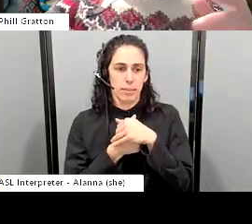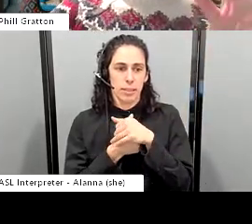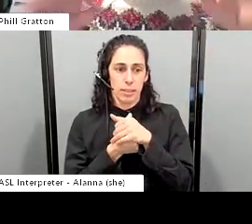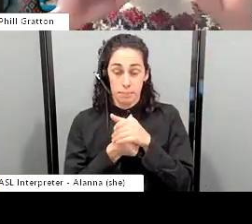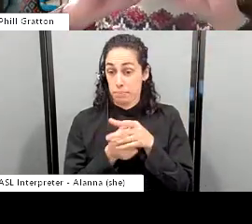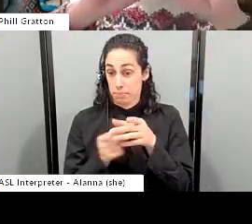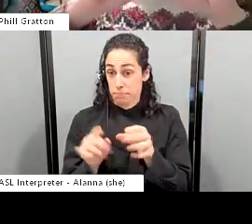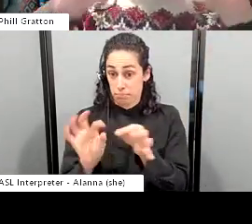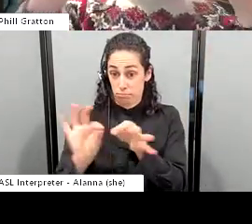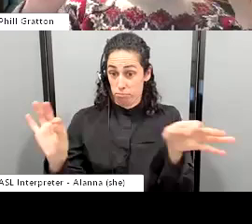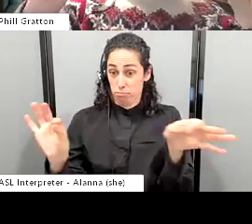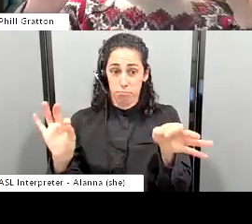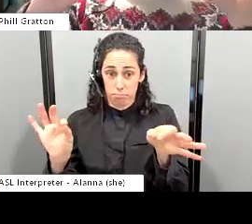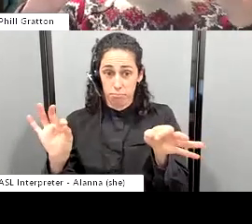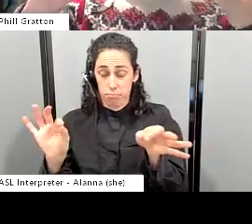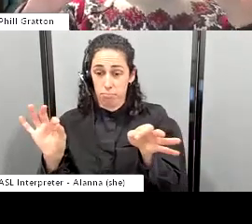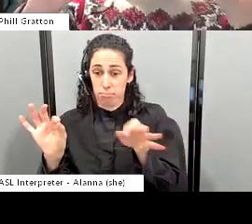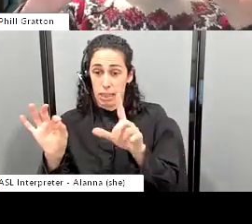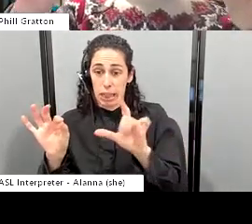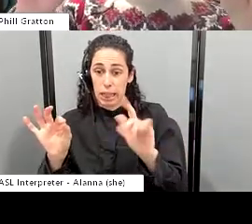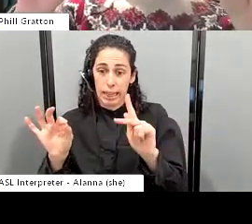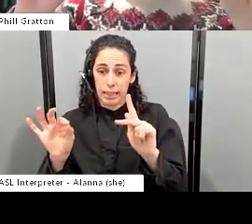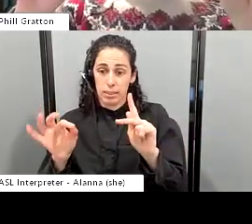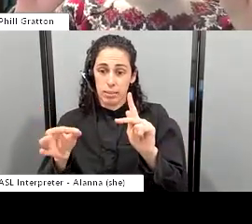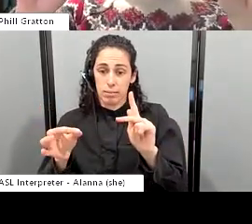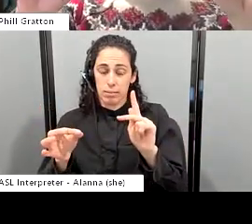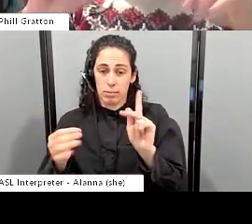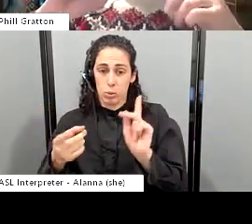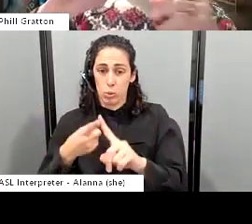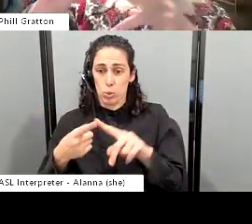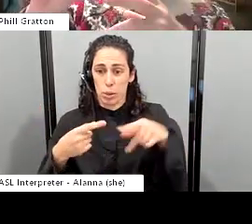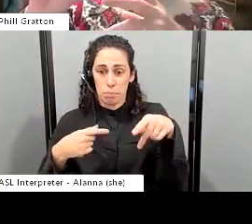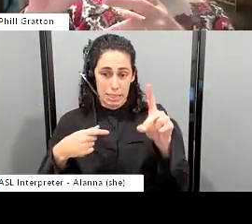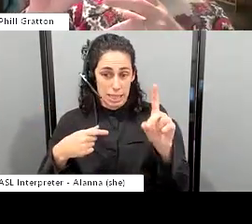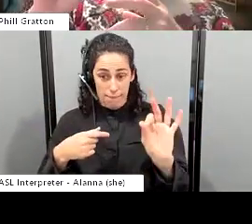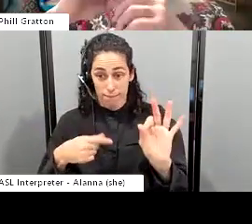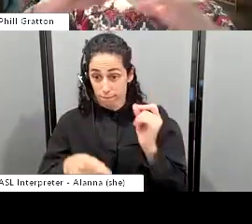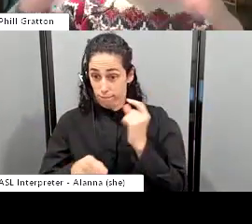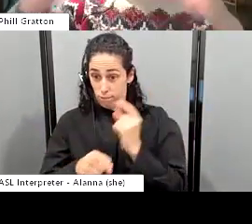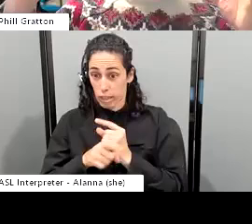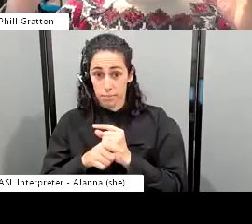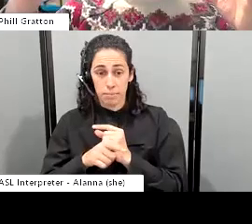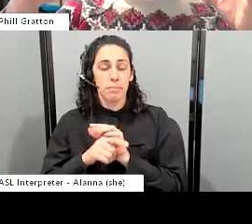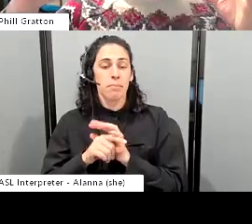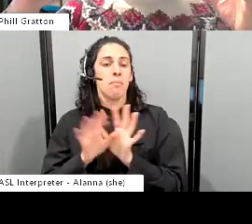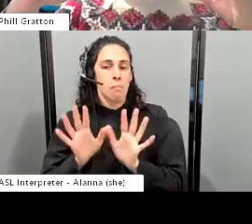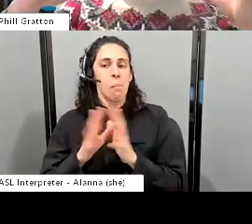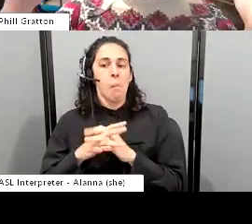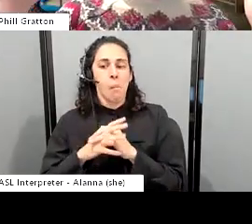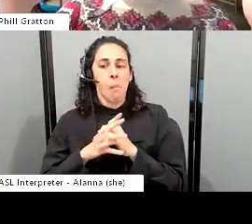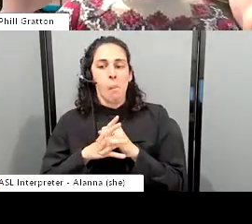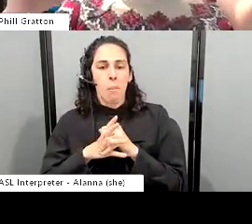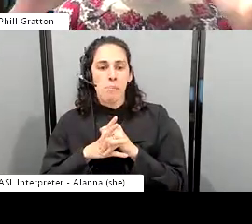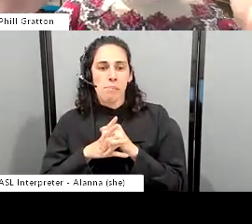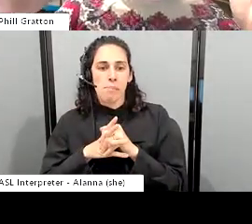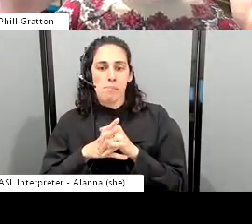So you can see here's the little web address for the PDF document. So if you were to go to that, it would open up a PDF document, and it's